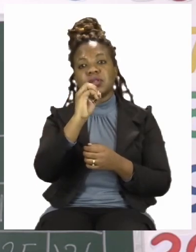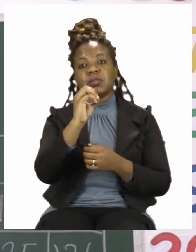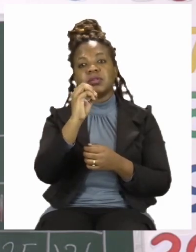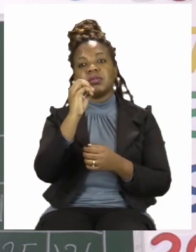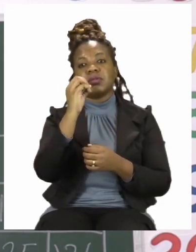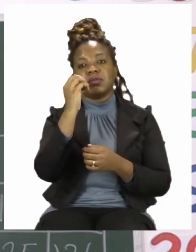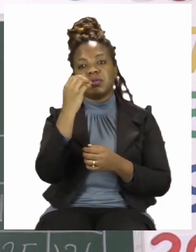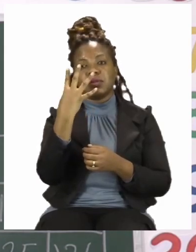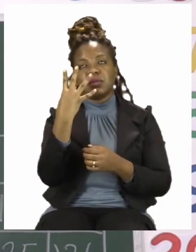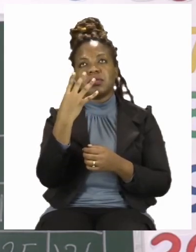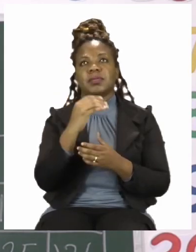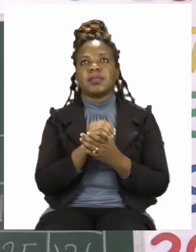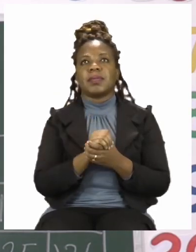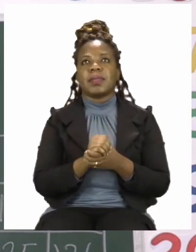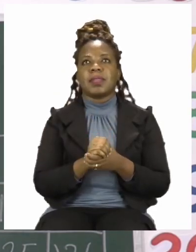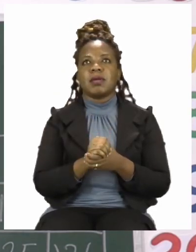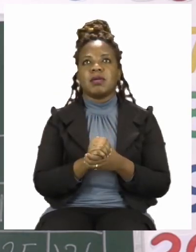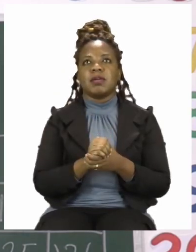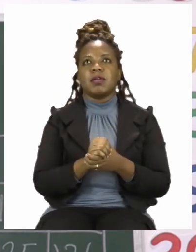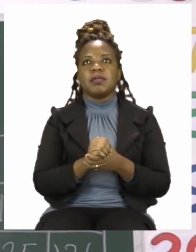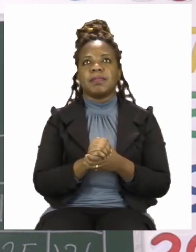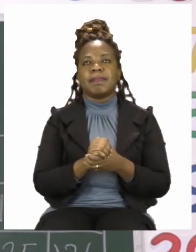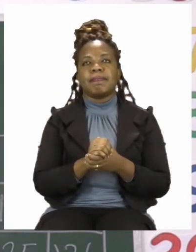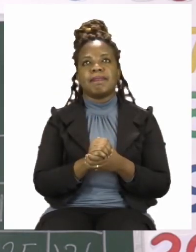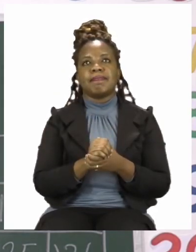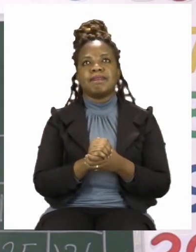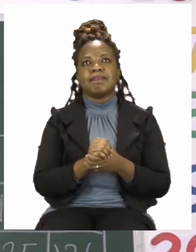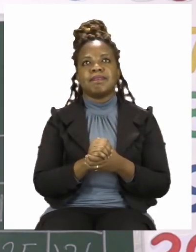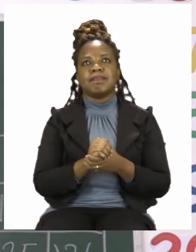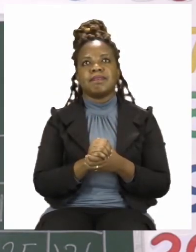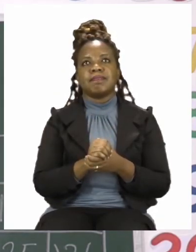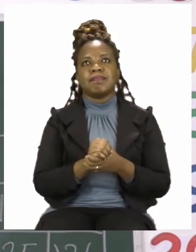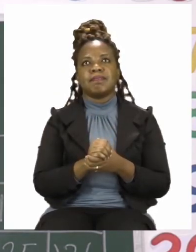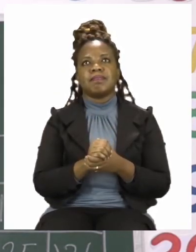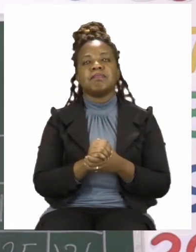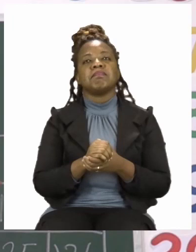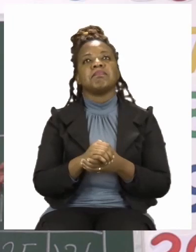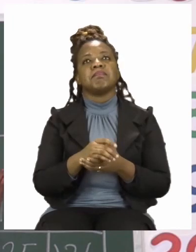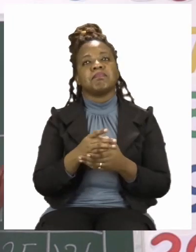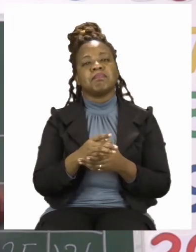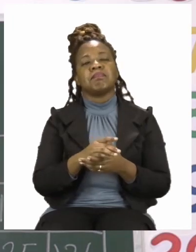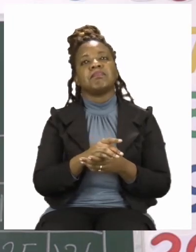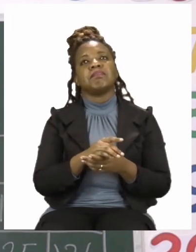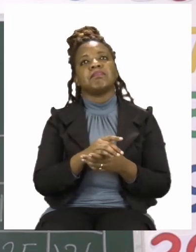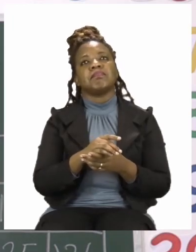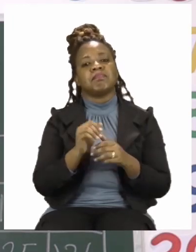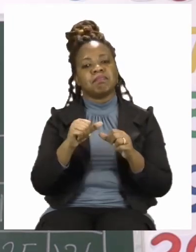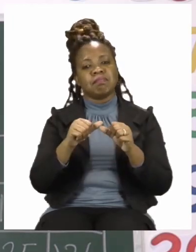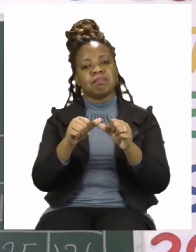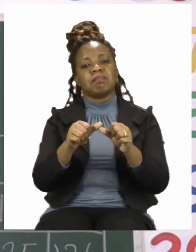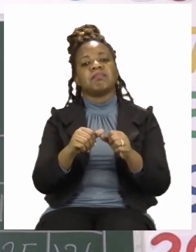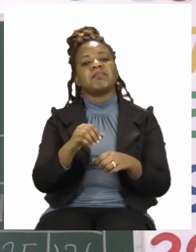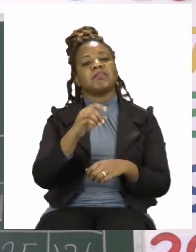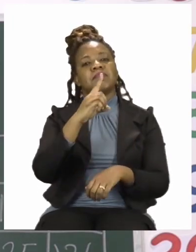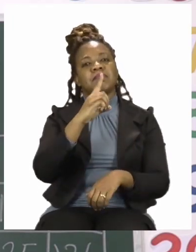104. Then after 104, we're supposed to have 105.